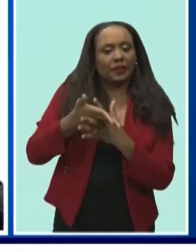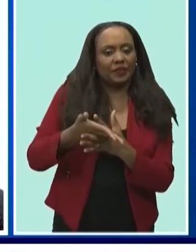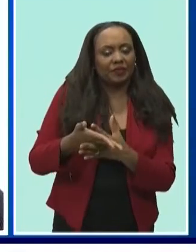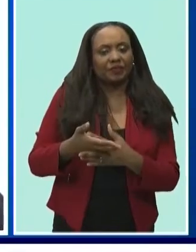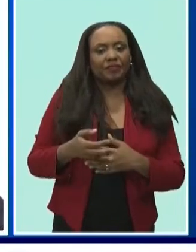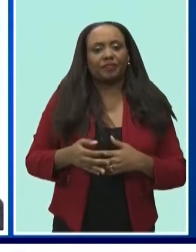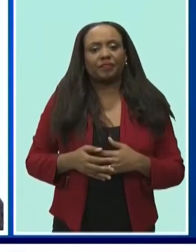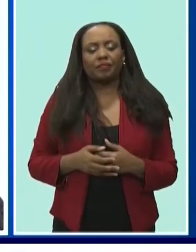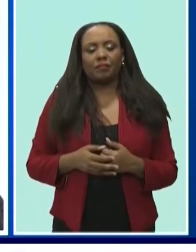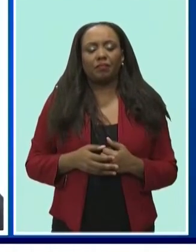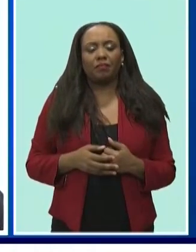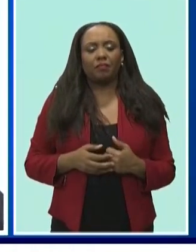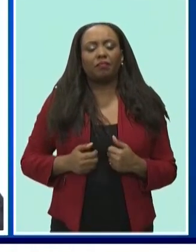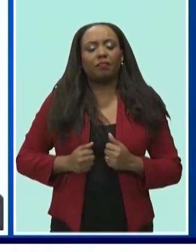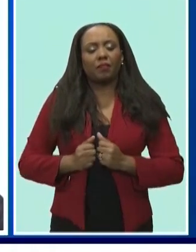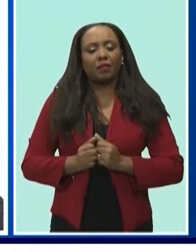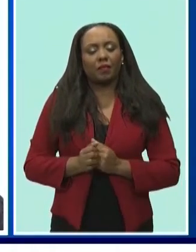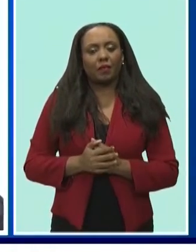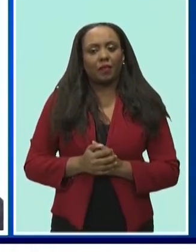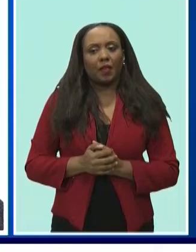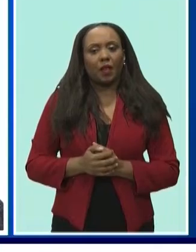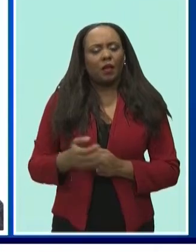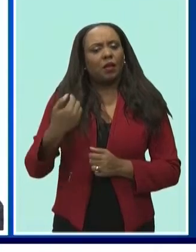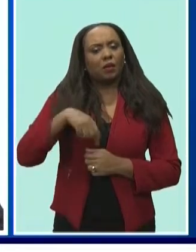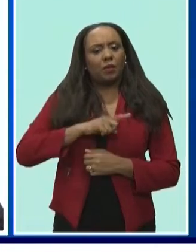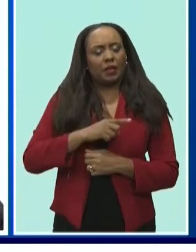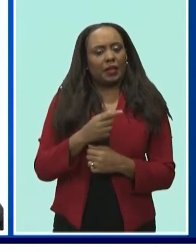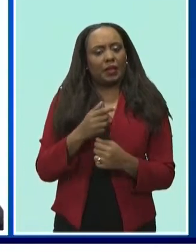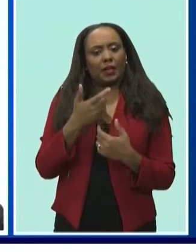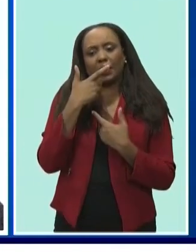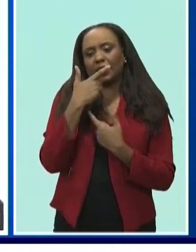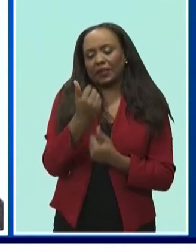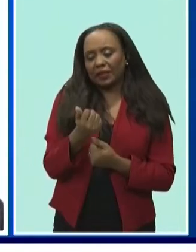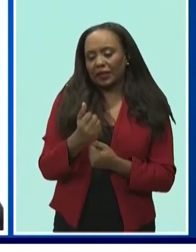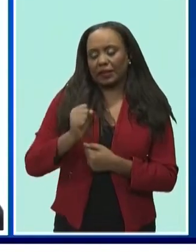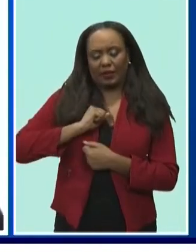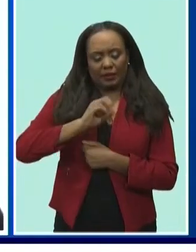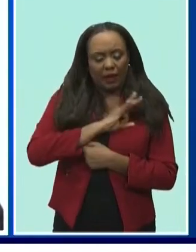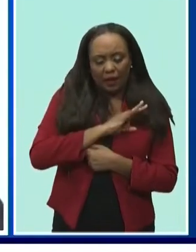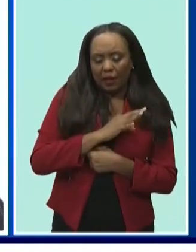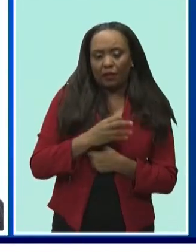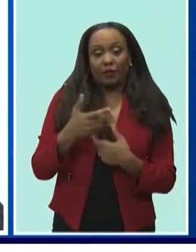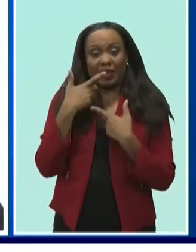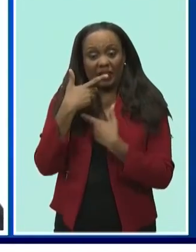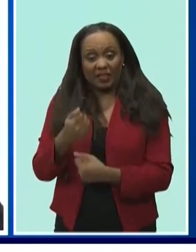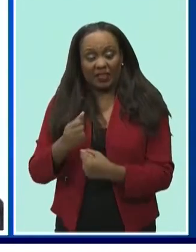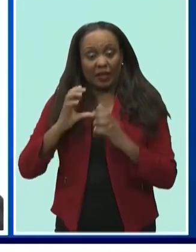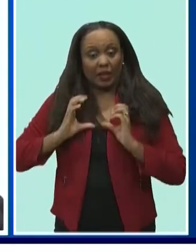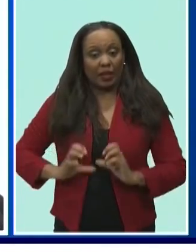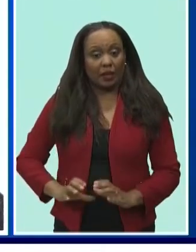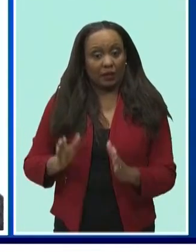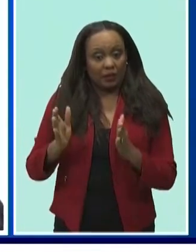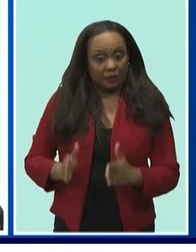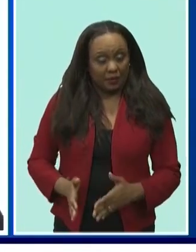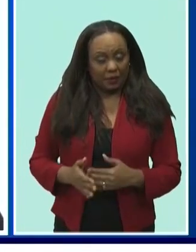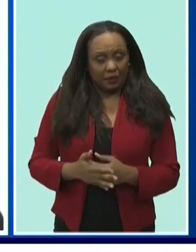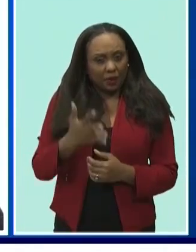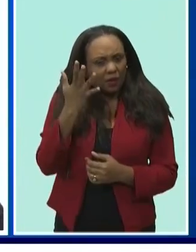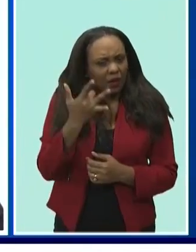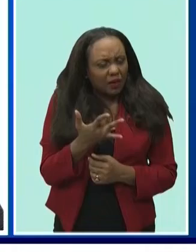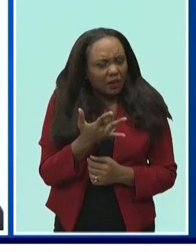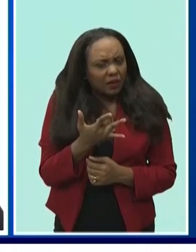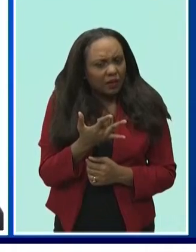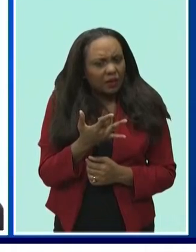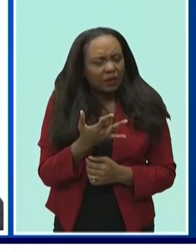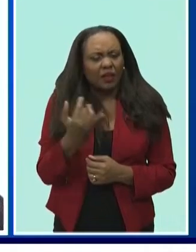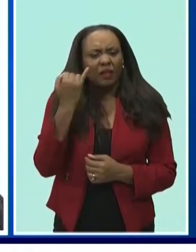are interested in the risk factor profile of our staff members and our clients. Why? Because if you have a